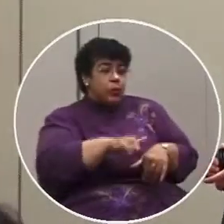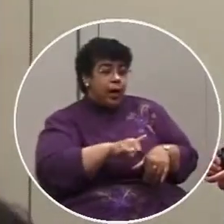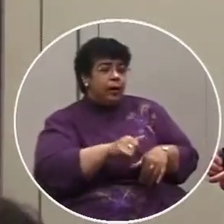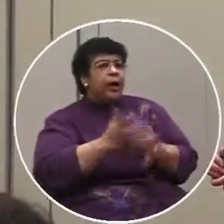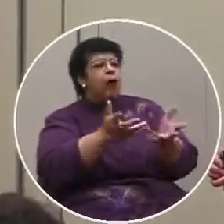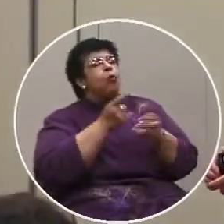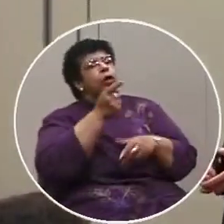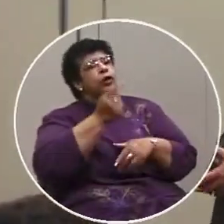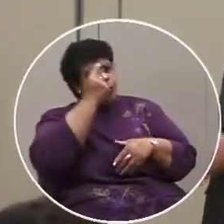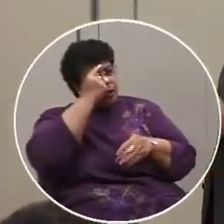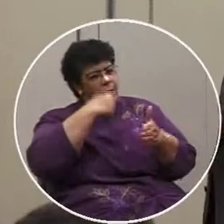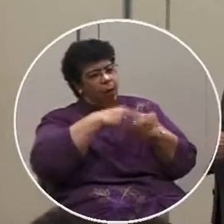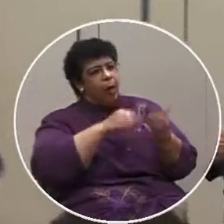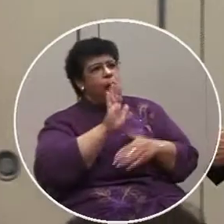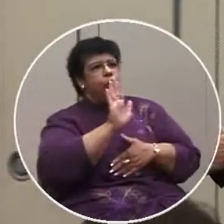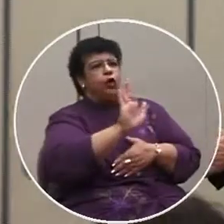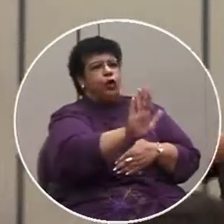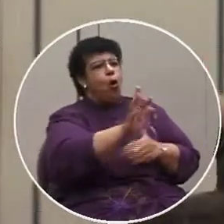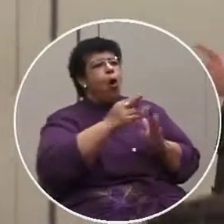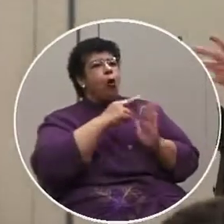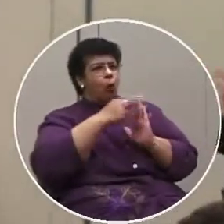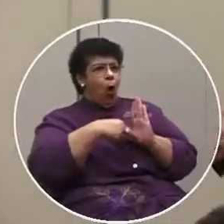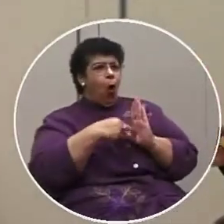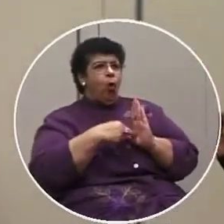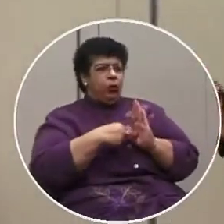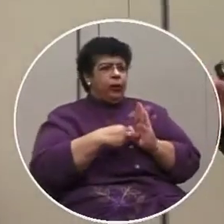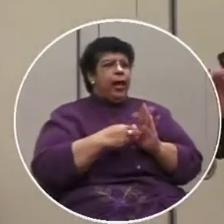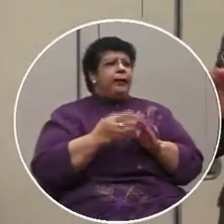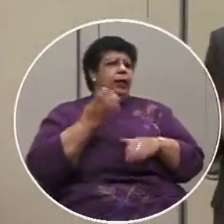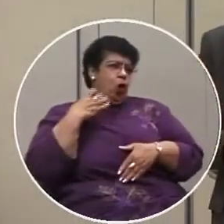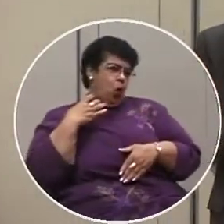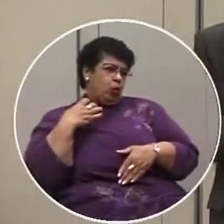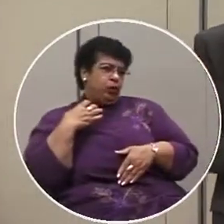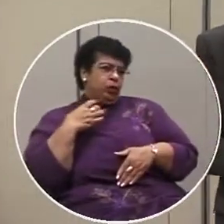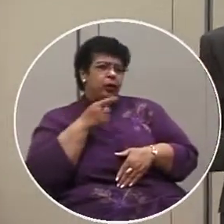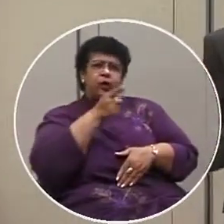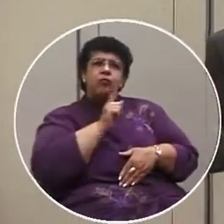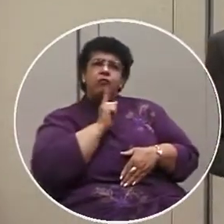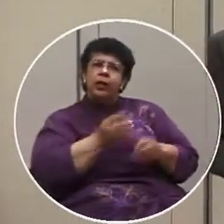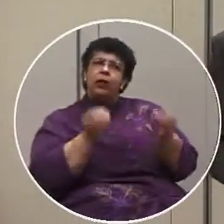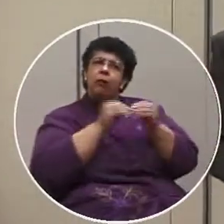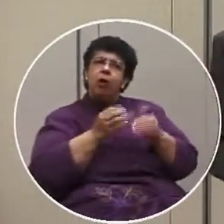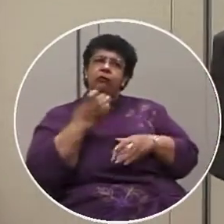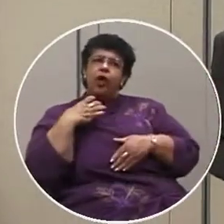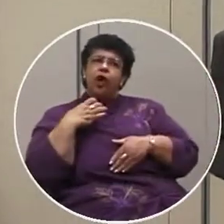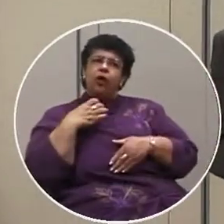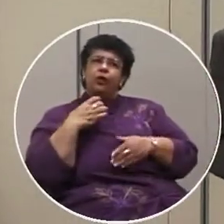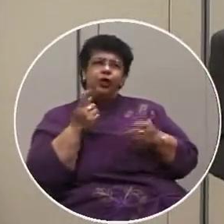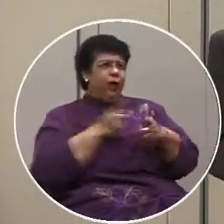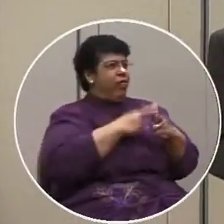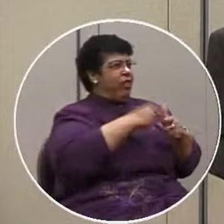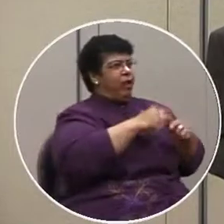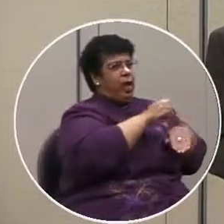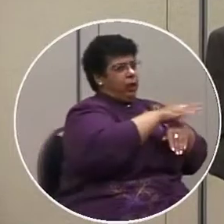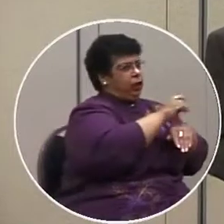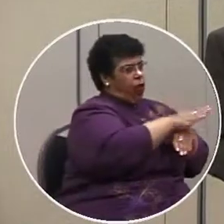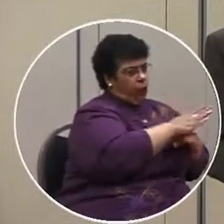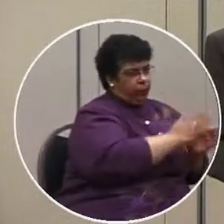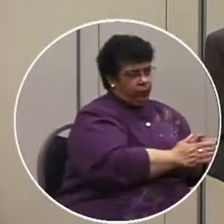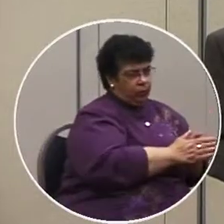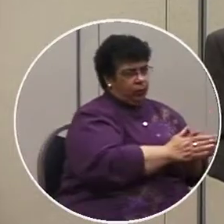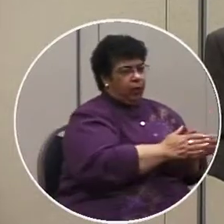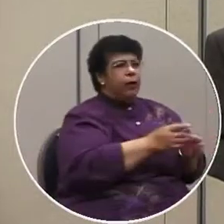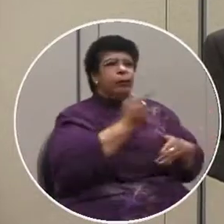role as coach. You're really more a coach than a consultant, because you are